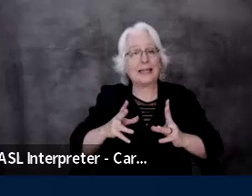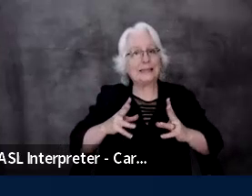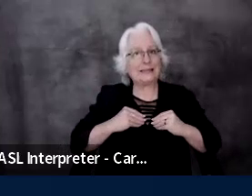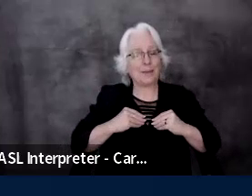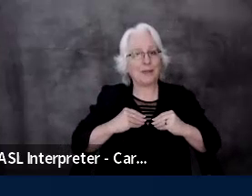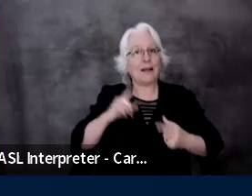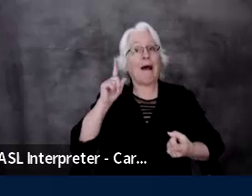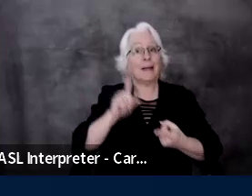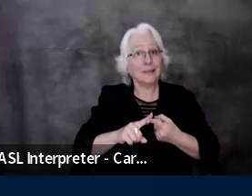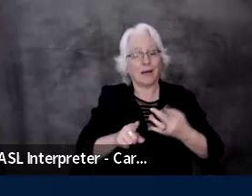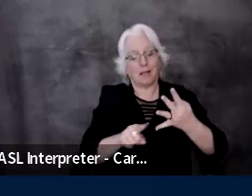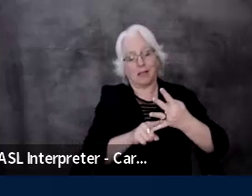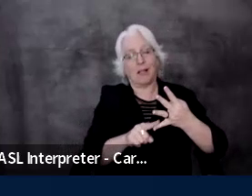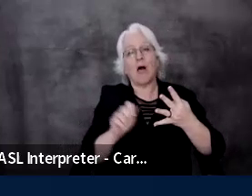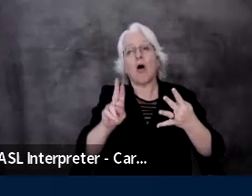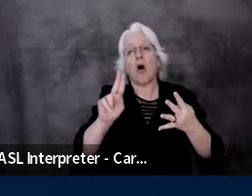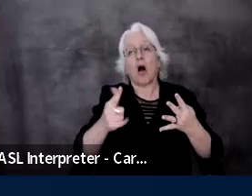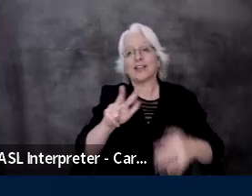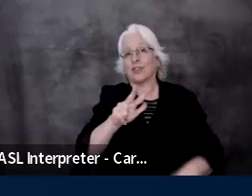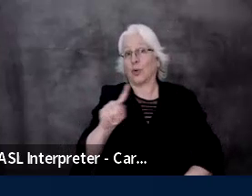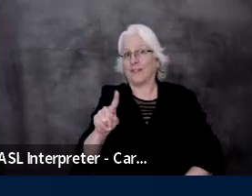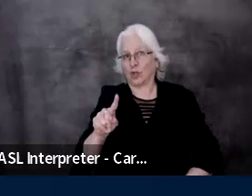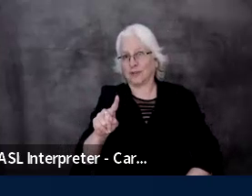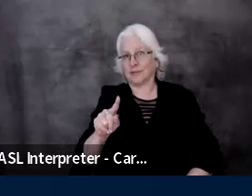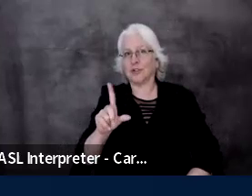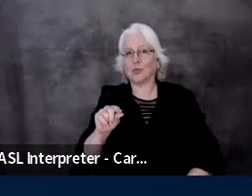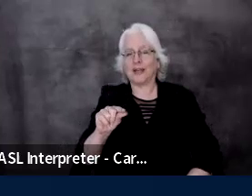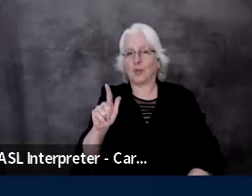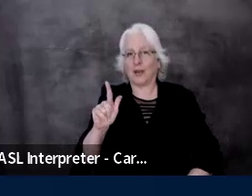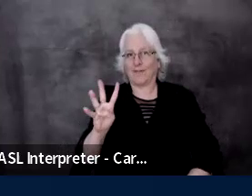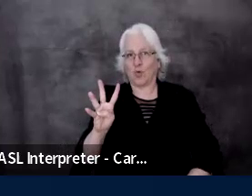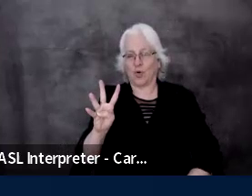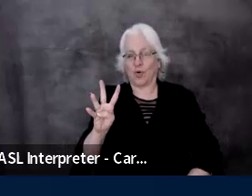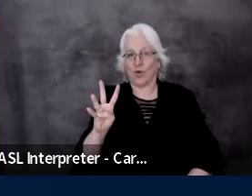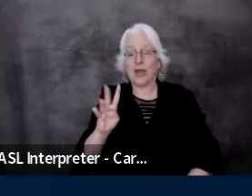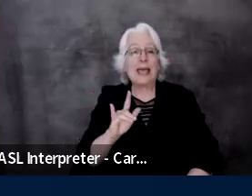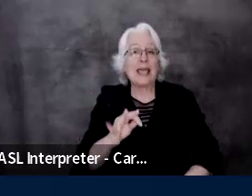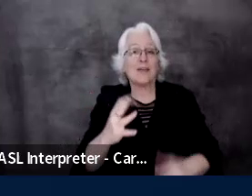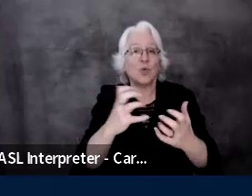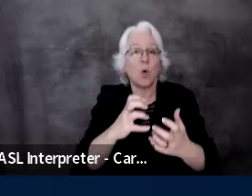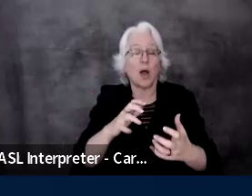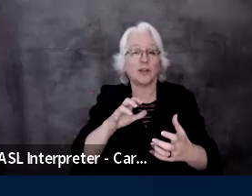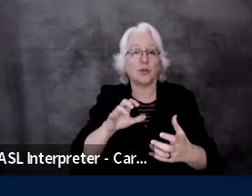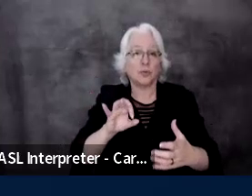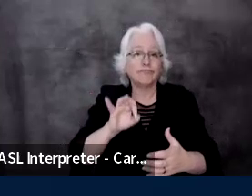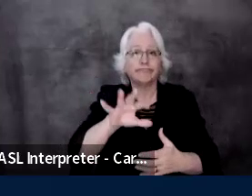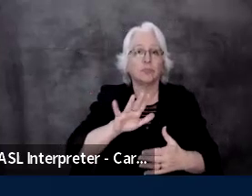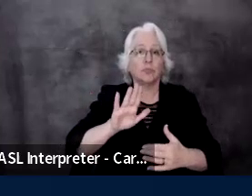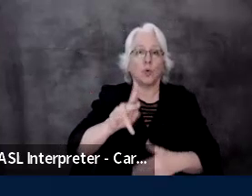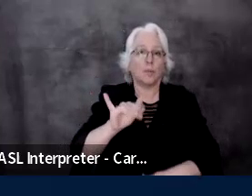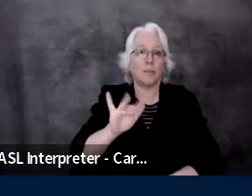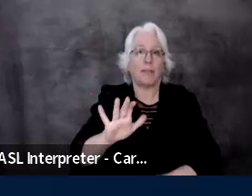August 31st, 2024. Those who wish to share their perspective or their public